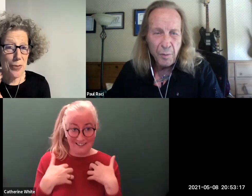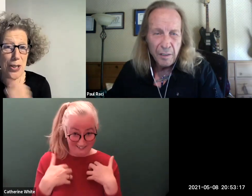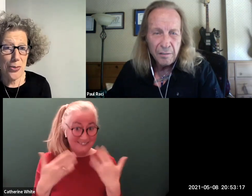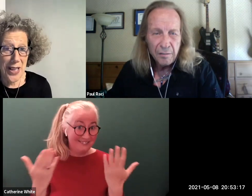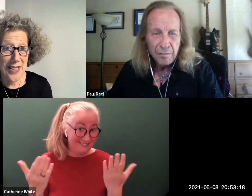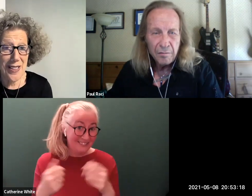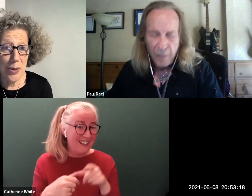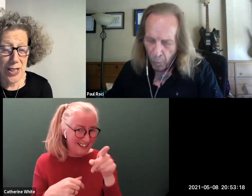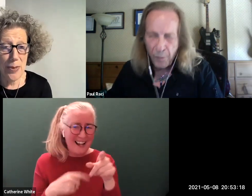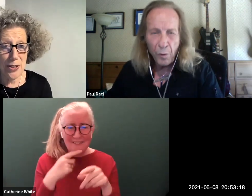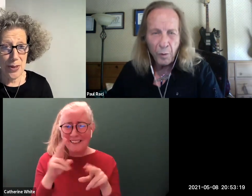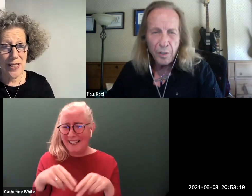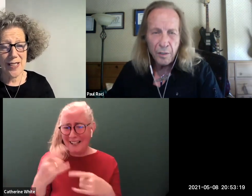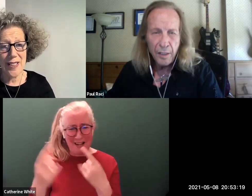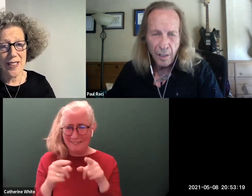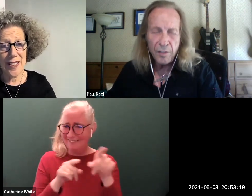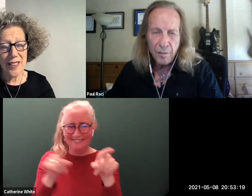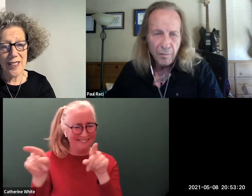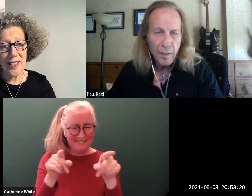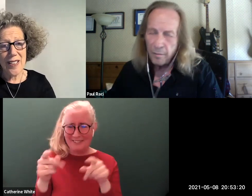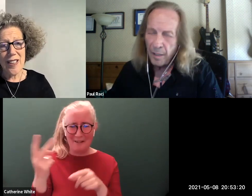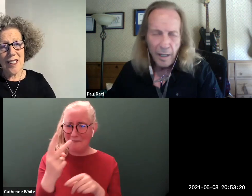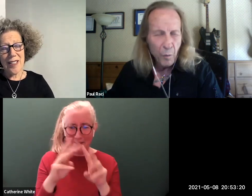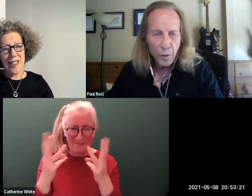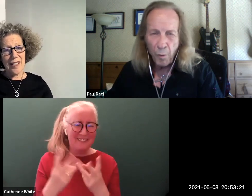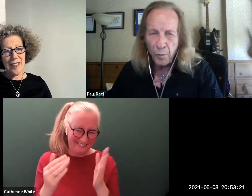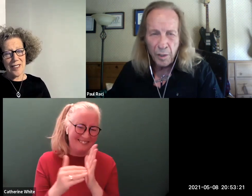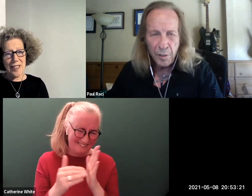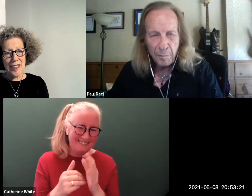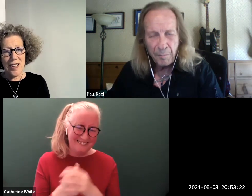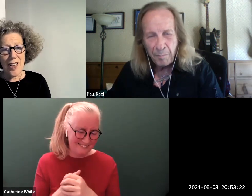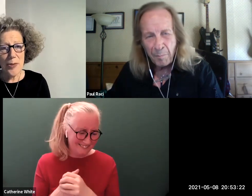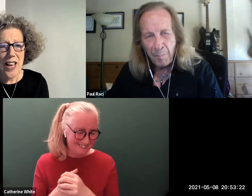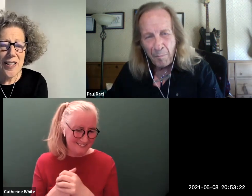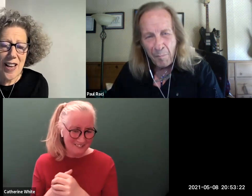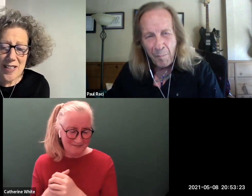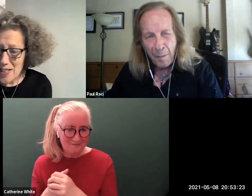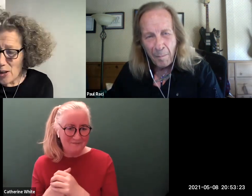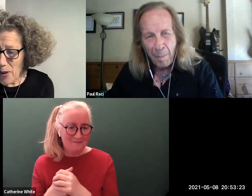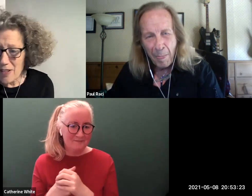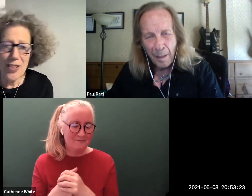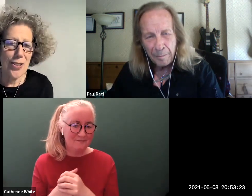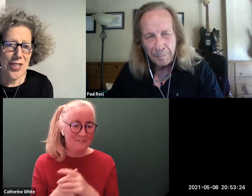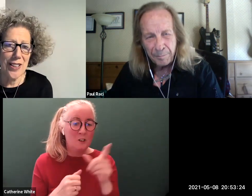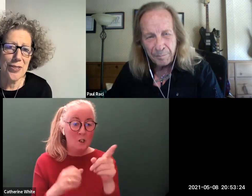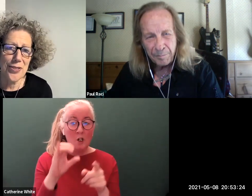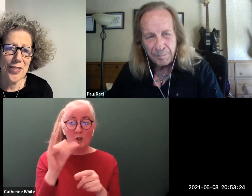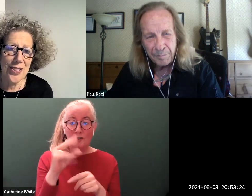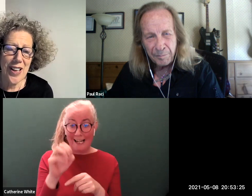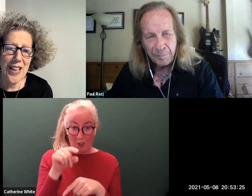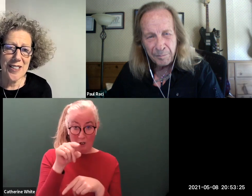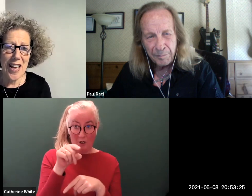it do for works me? both ways. It It works works both both ways. ways. It does. It works both ways. I mean, as a parent